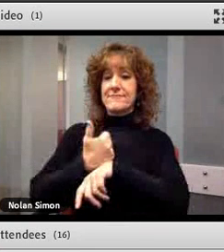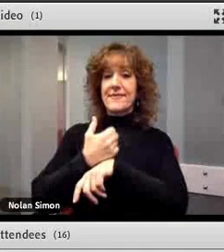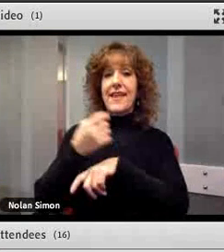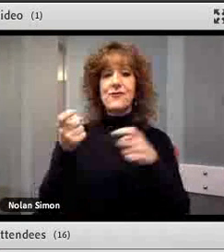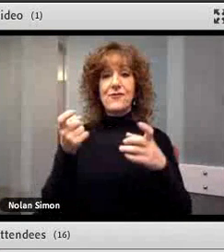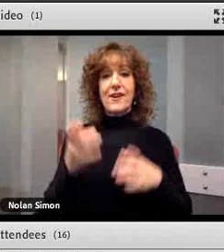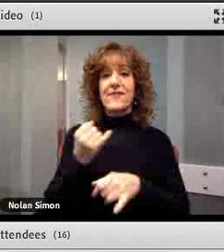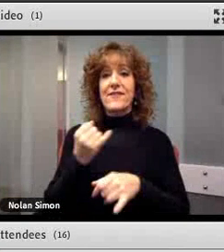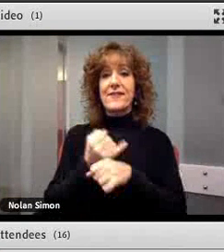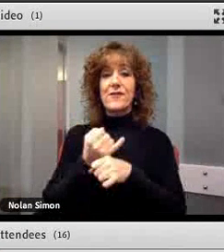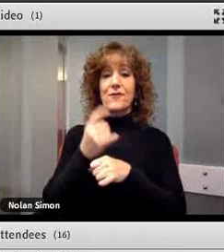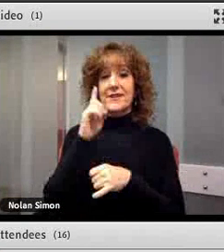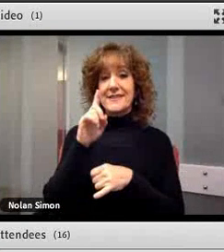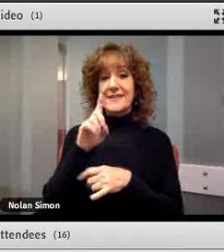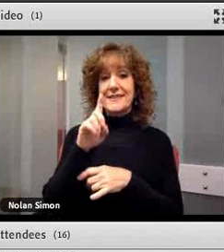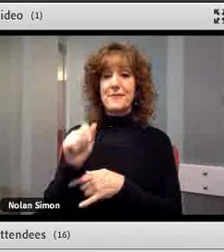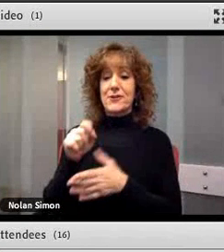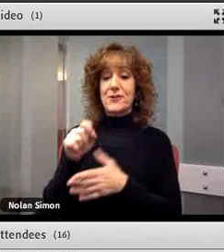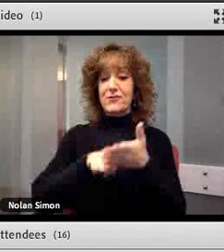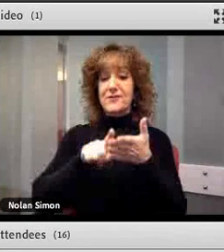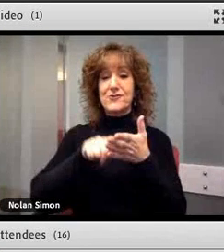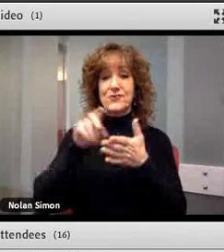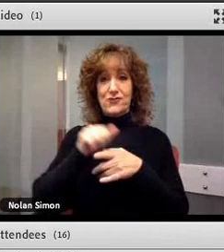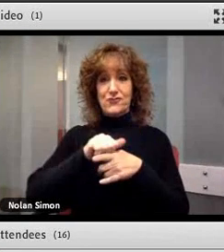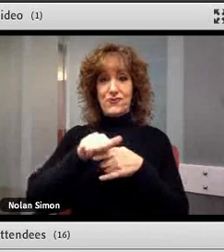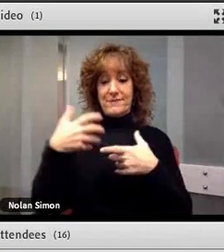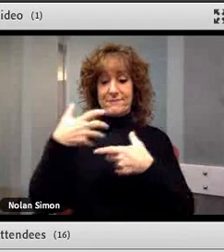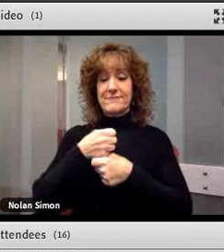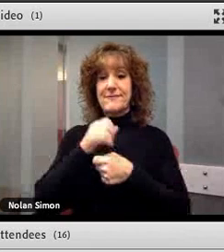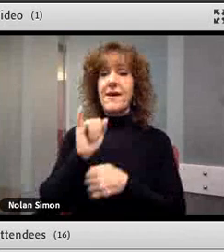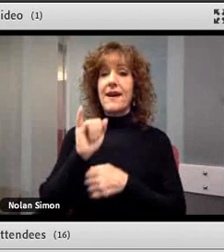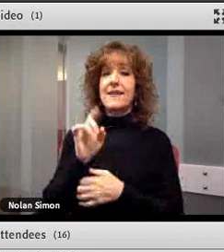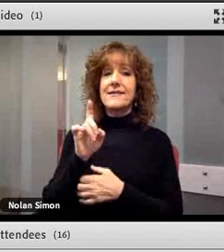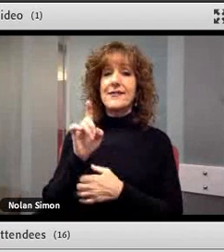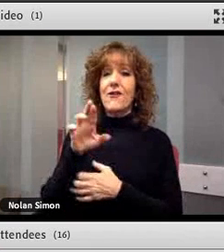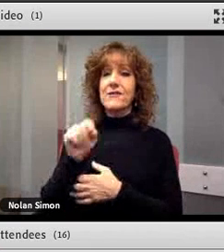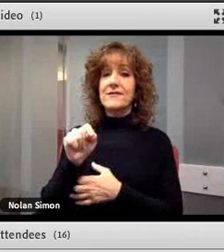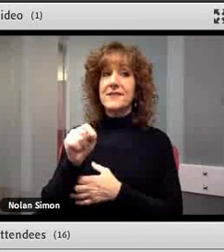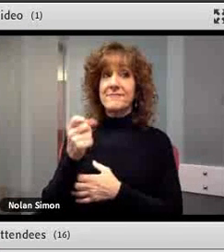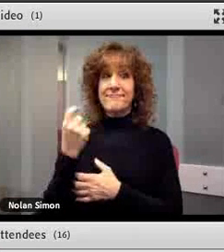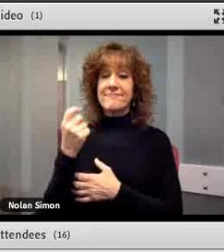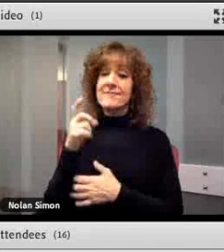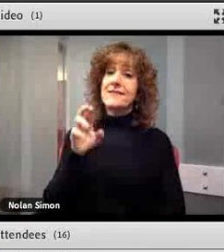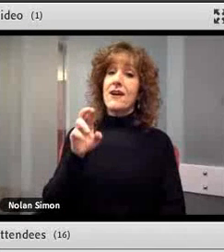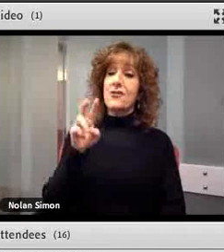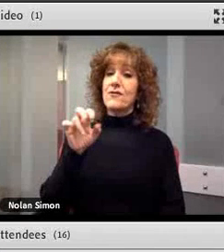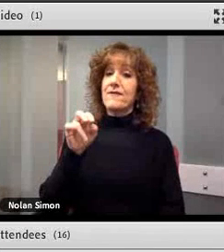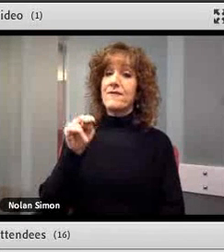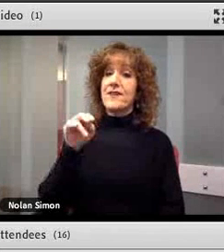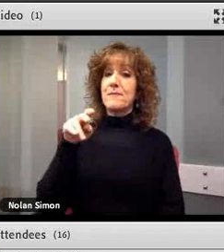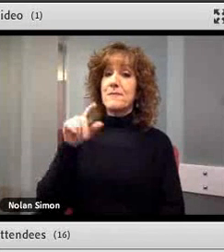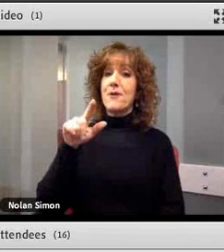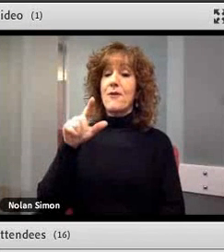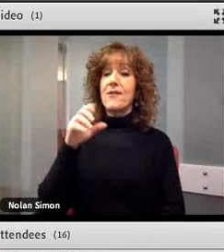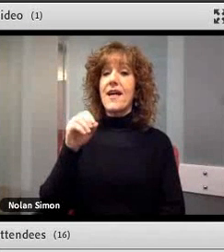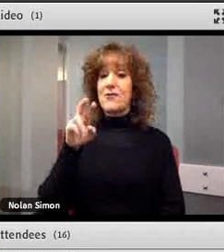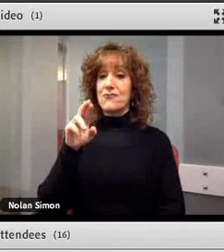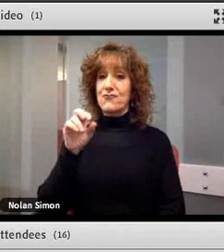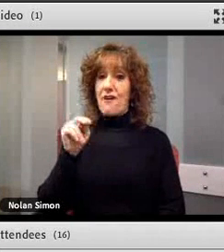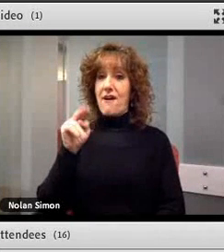and director of the Institute for Disabilities Research and Training, IDRT. Dr. Vinipol and her